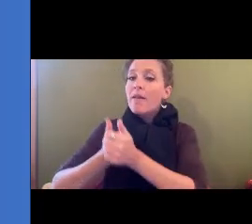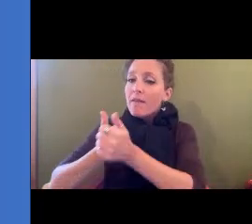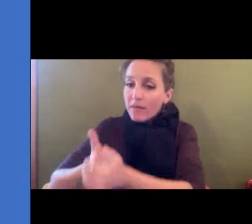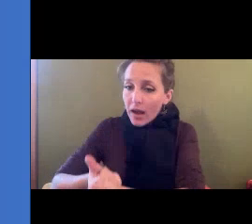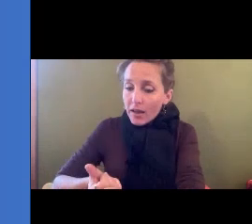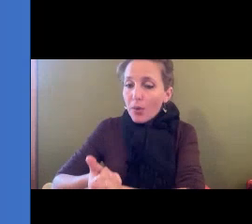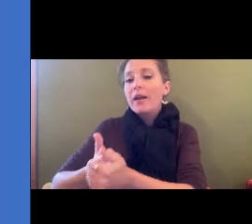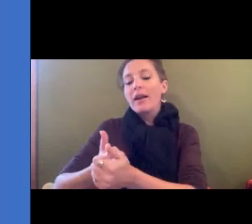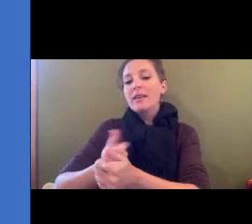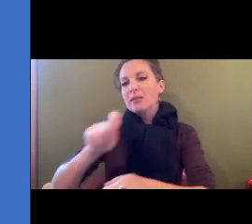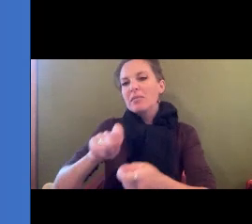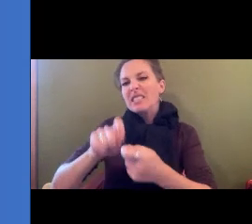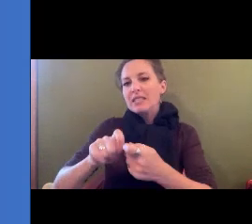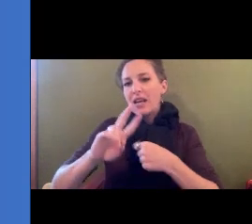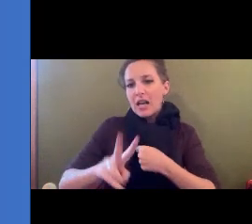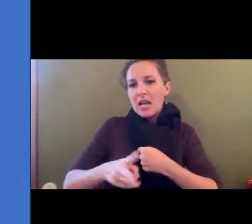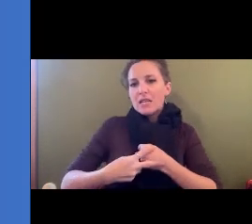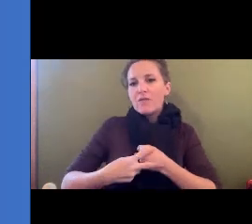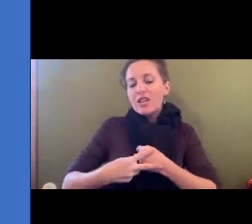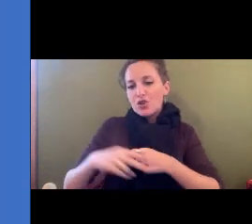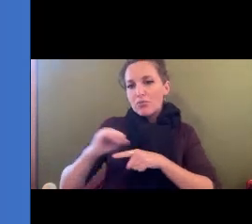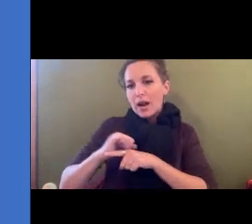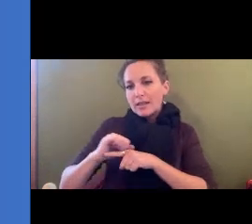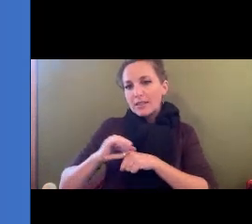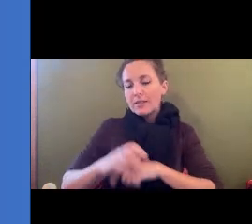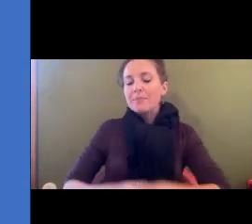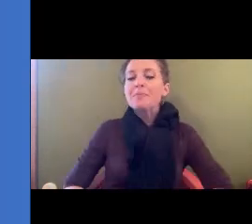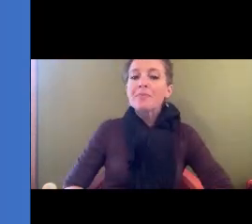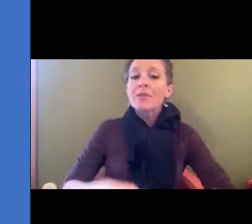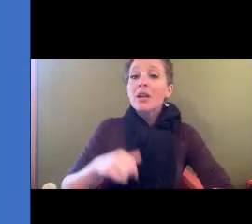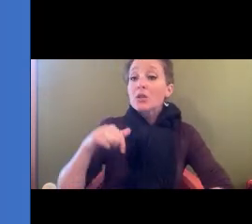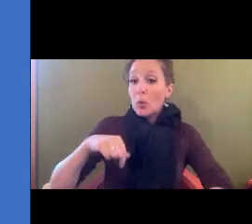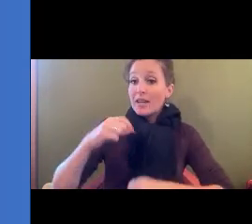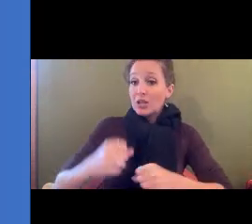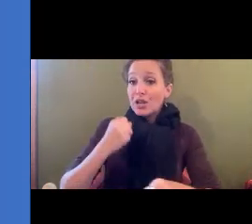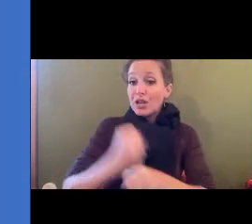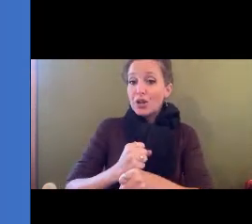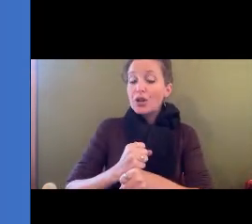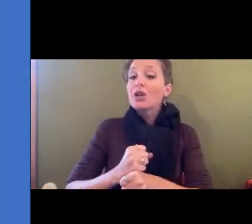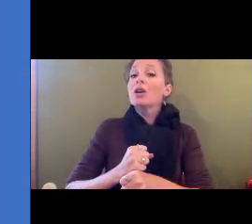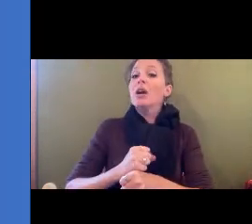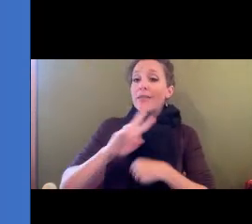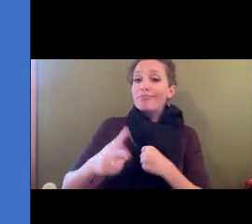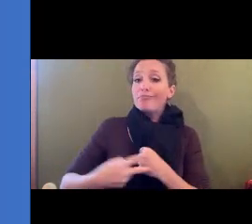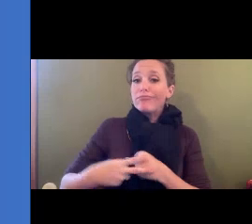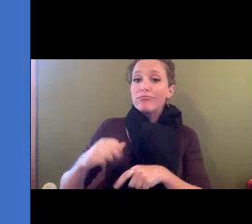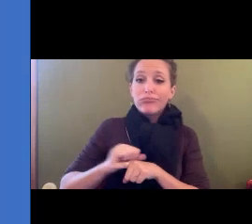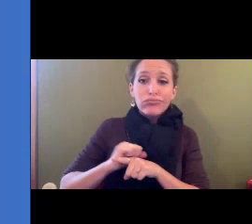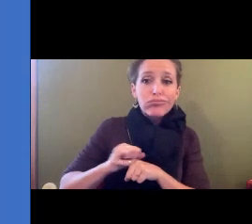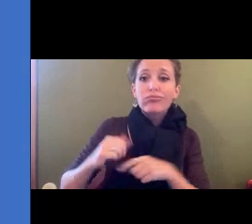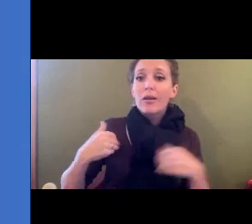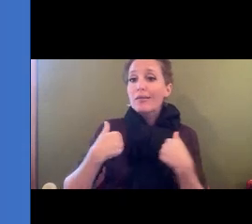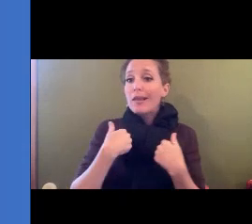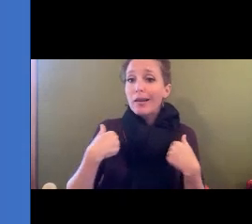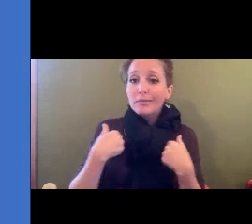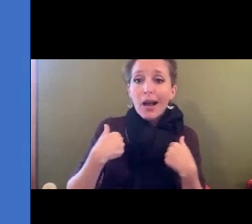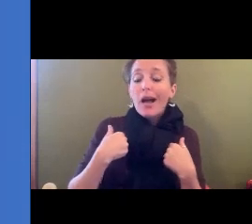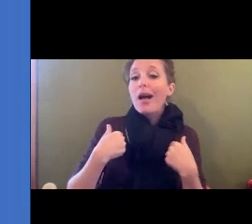specific conservation practices. So in this coming year, we're adding conservation practices regarding livestock,